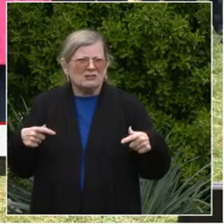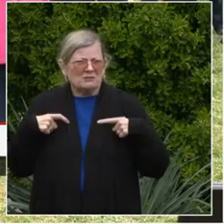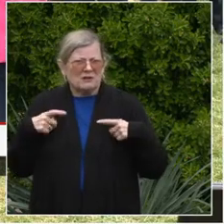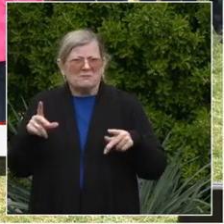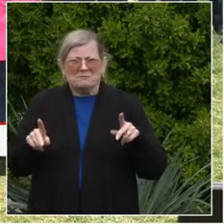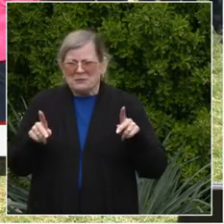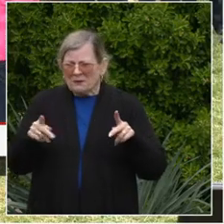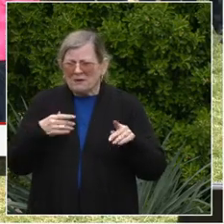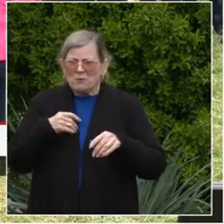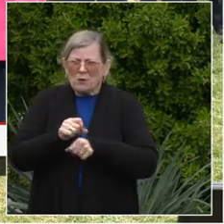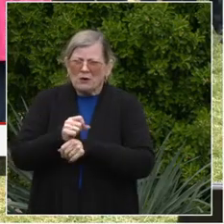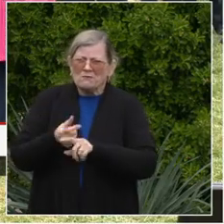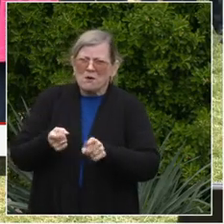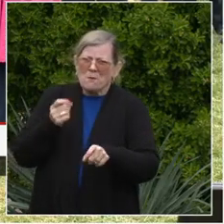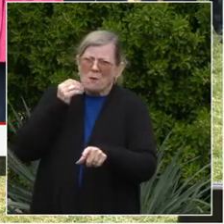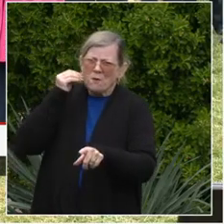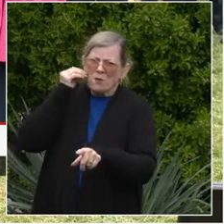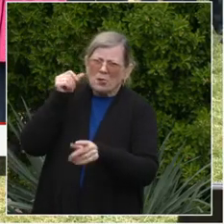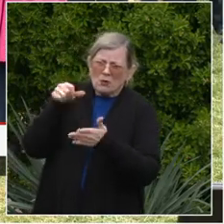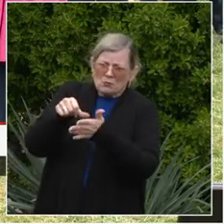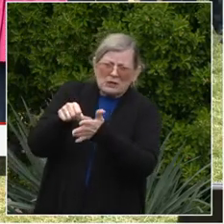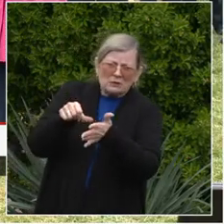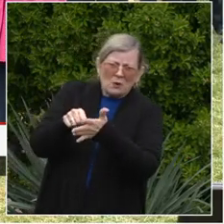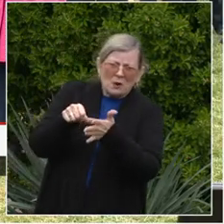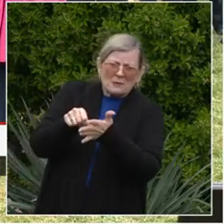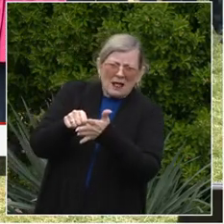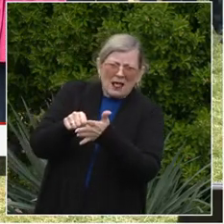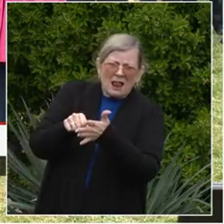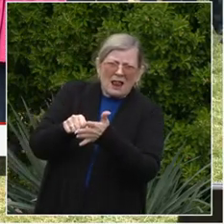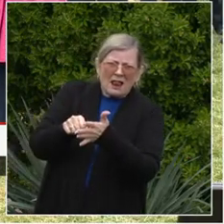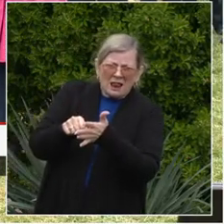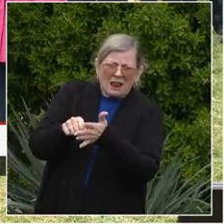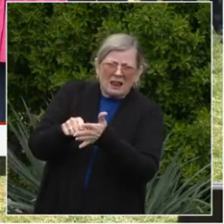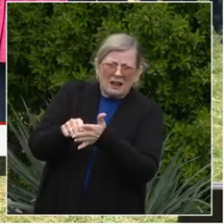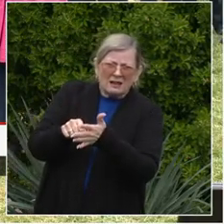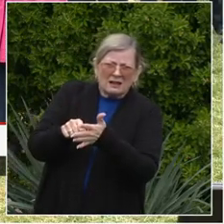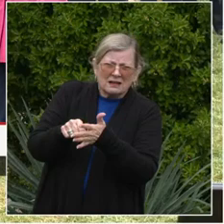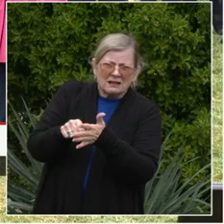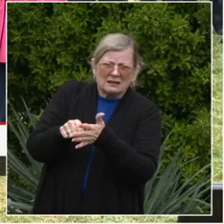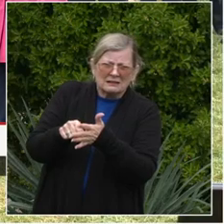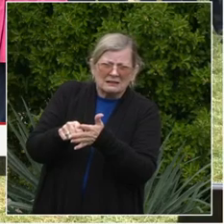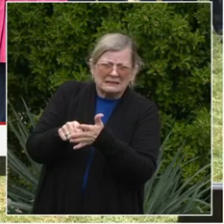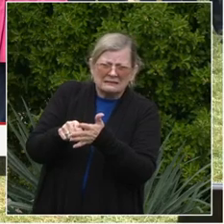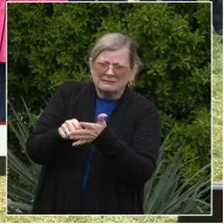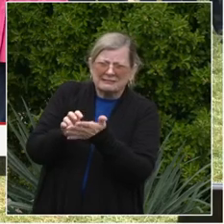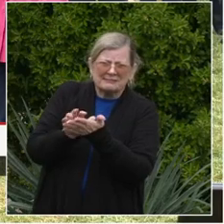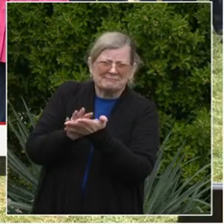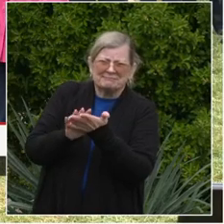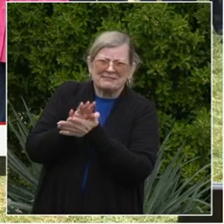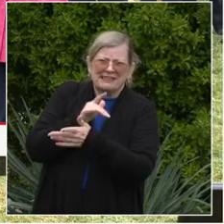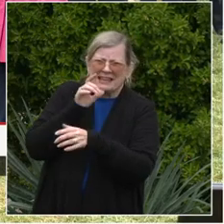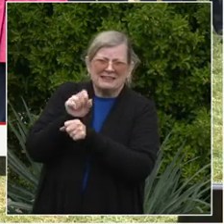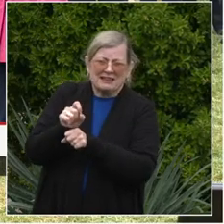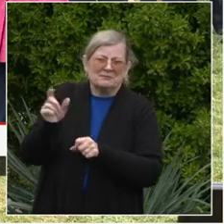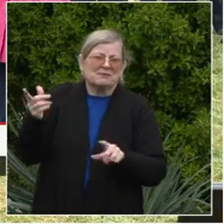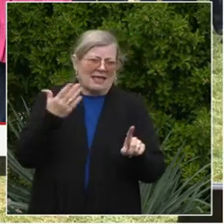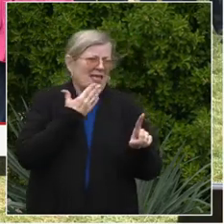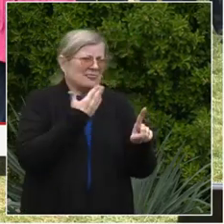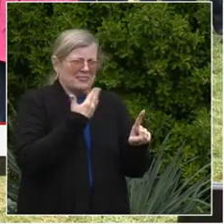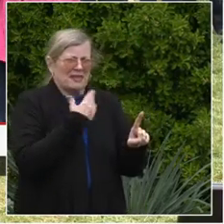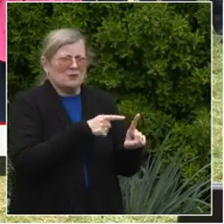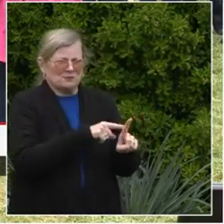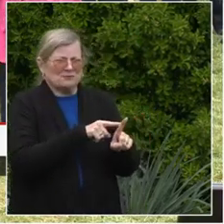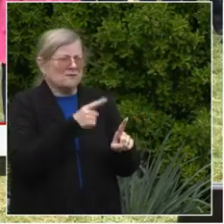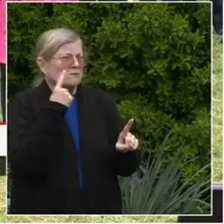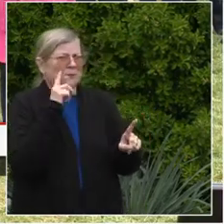If they ring the doorbell, we're going to go out there, we're going to treat that package, and then it won't get stolen. Thank you. So I would just, for those, the benefit of